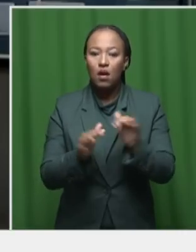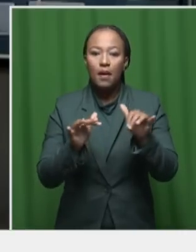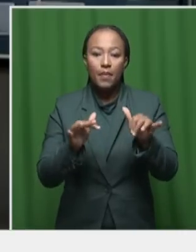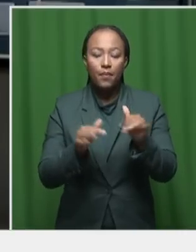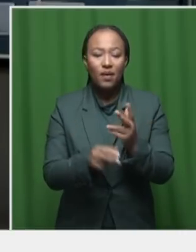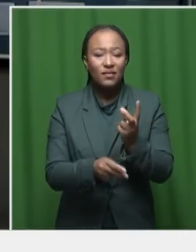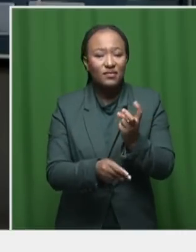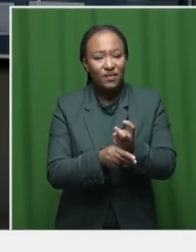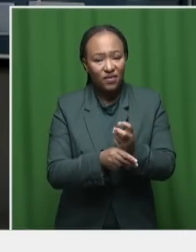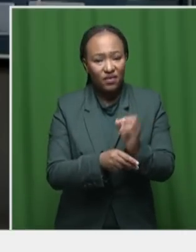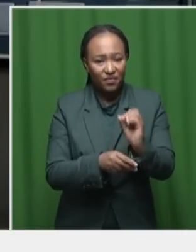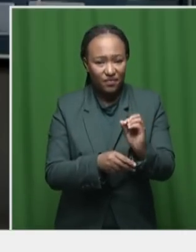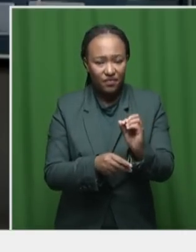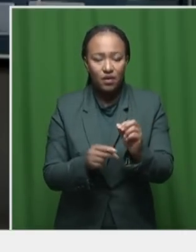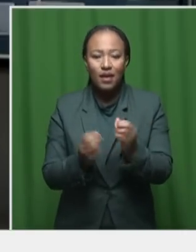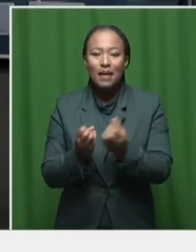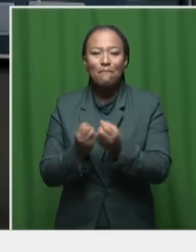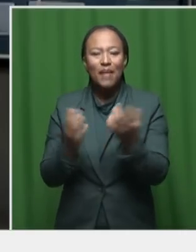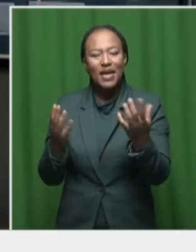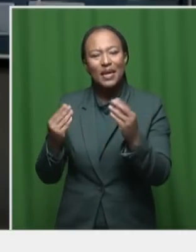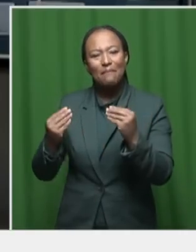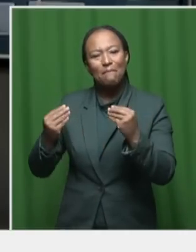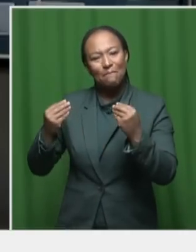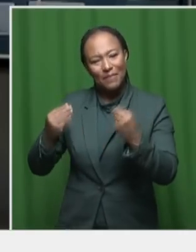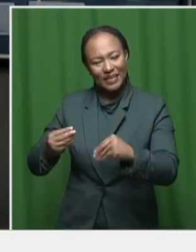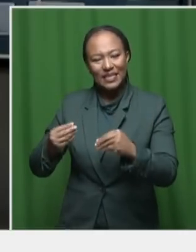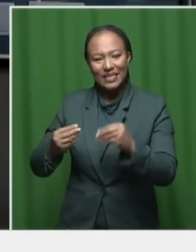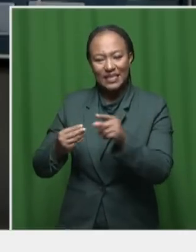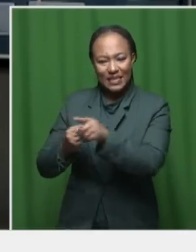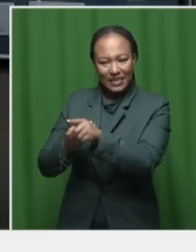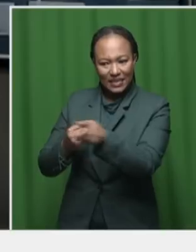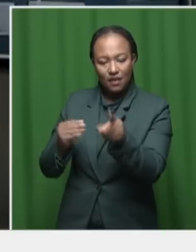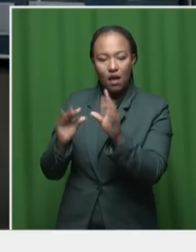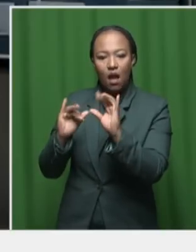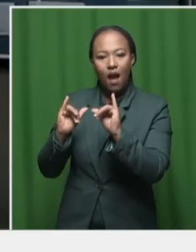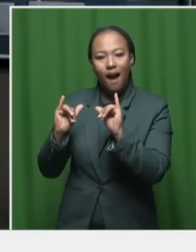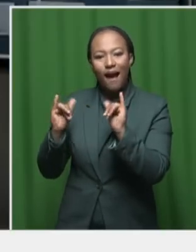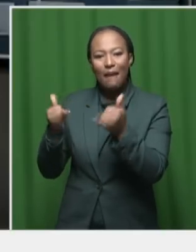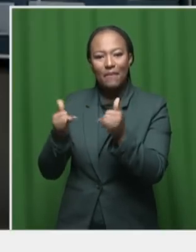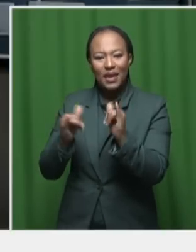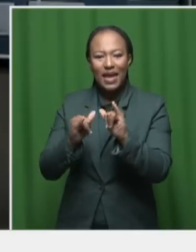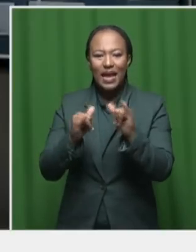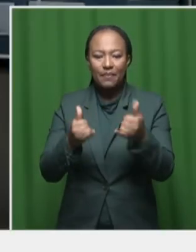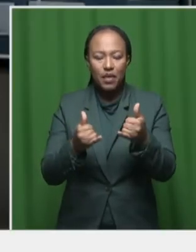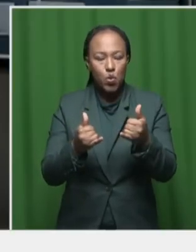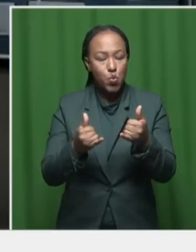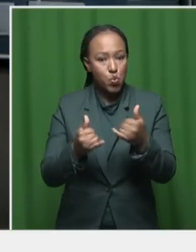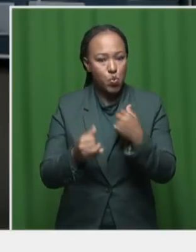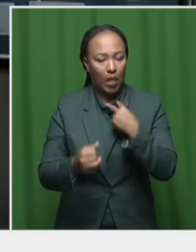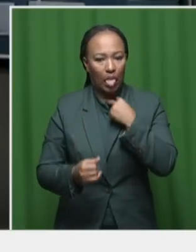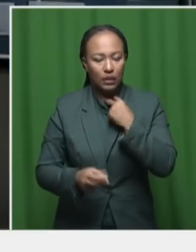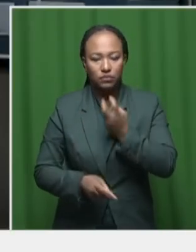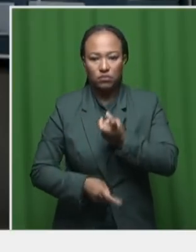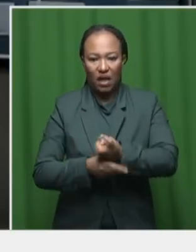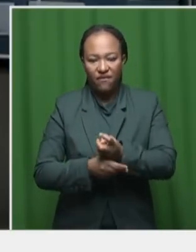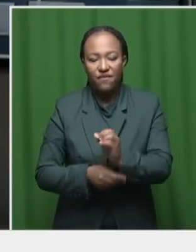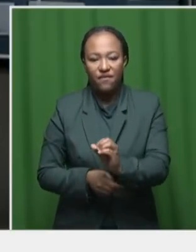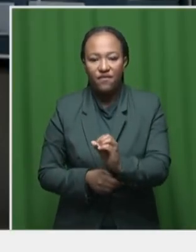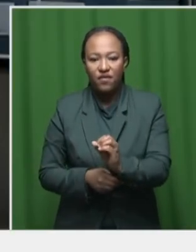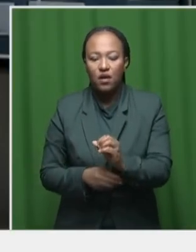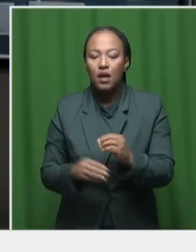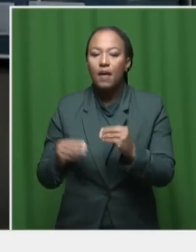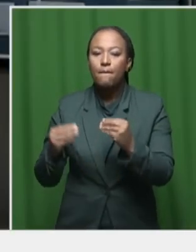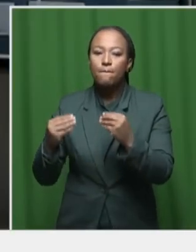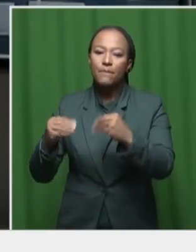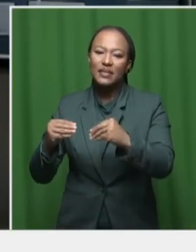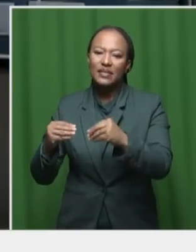a difficult time. There are many businesses in South Africa that are going through an extremely difficult time as well. Remember, when you talk about business in South